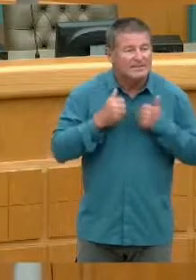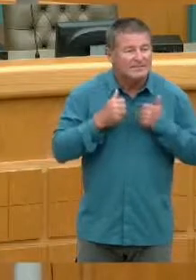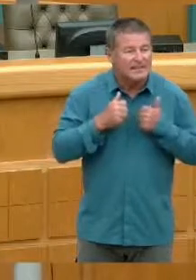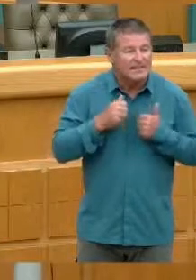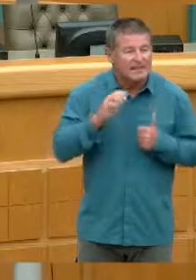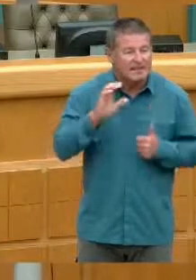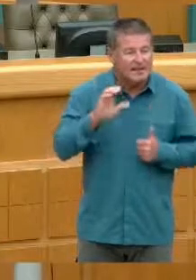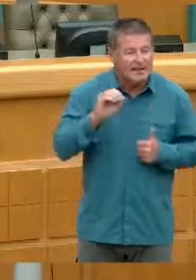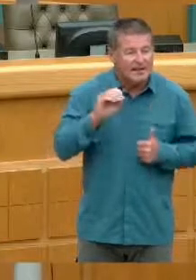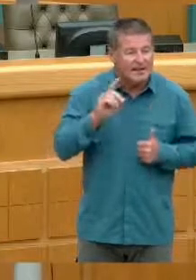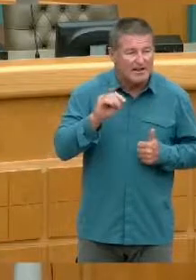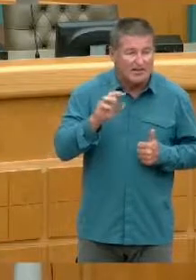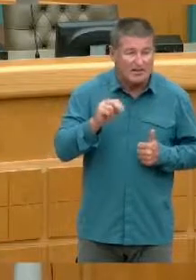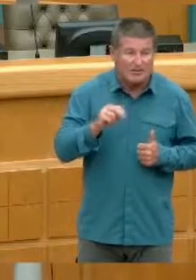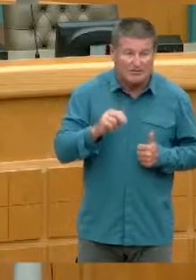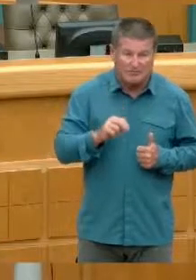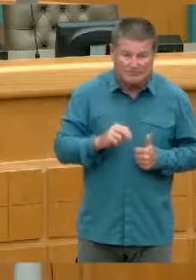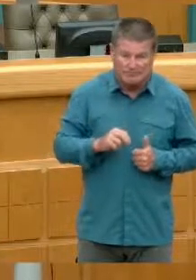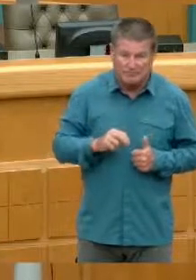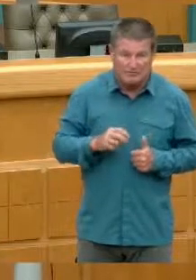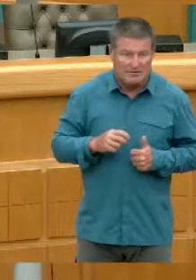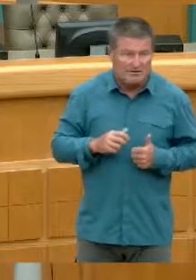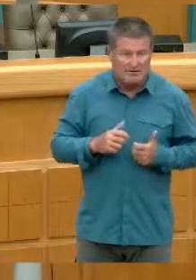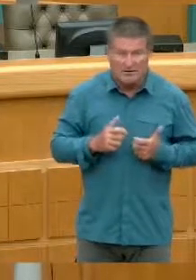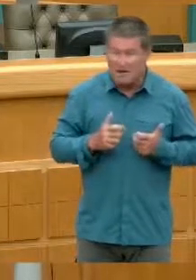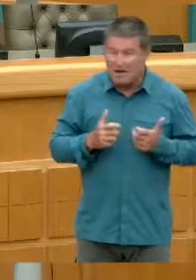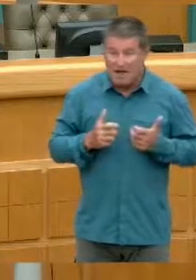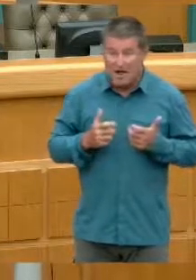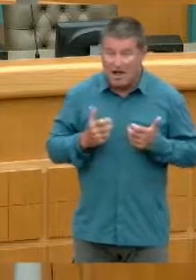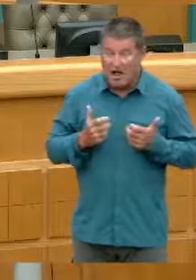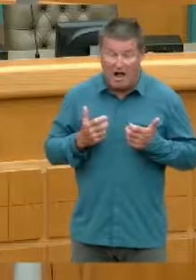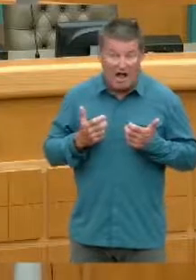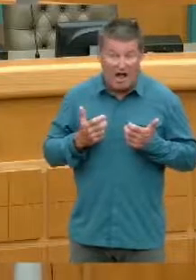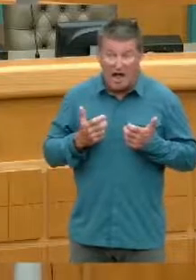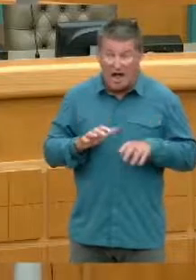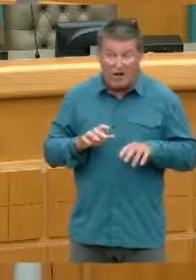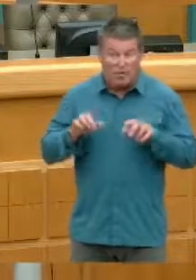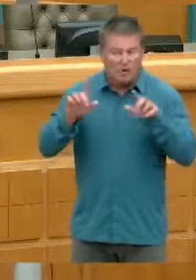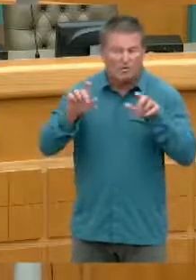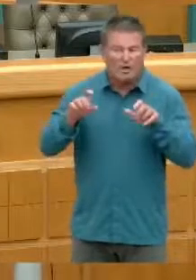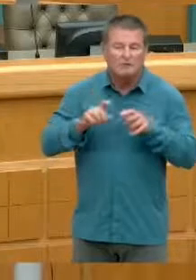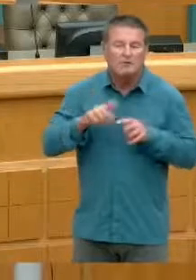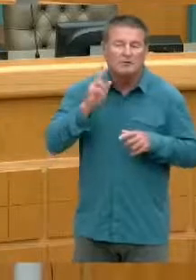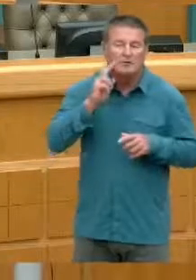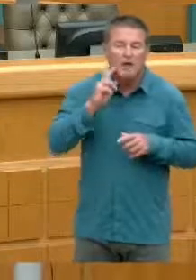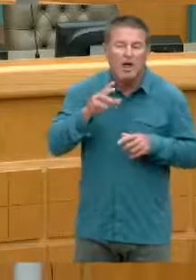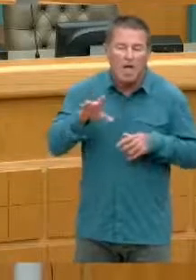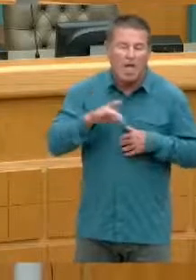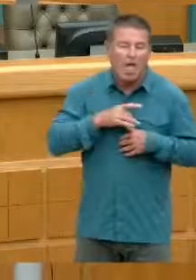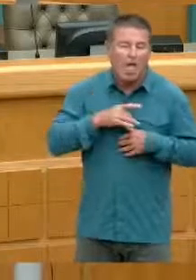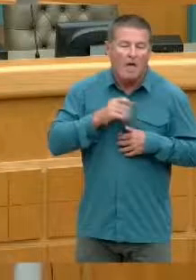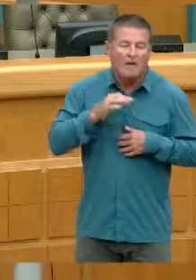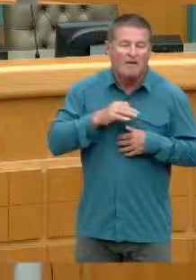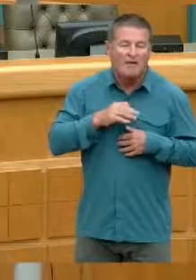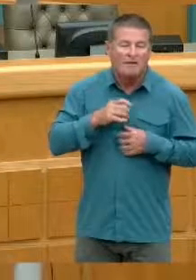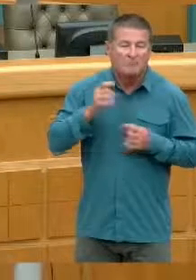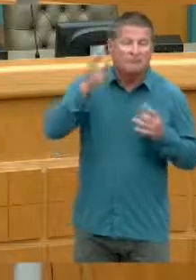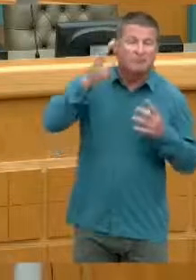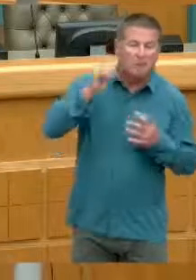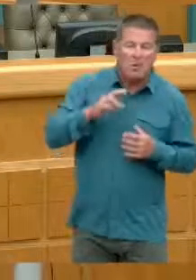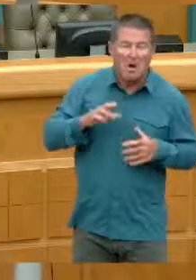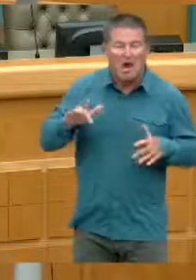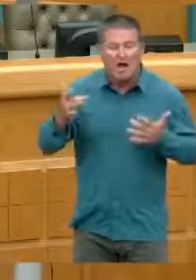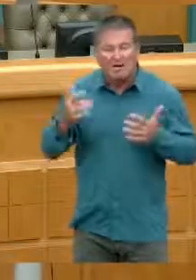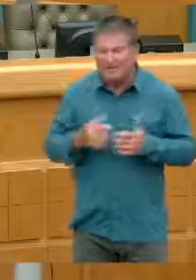for one, don't want to find out whether I'm going to have a mild reaction or a major one. Self-isolate when symptomatic so you don't